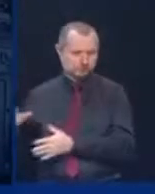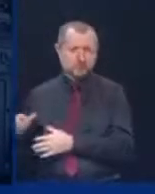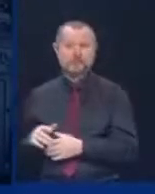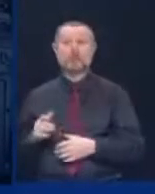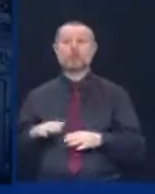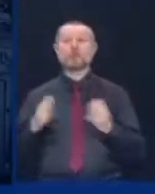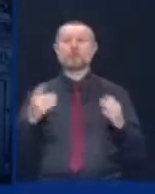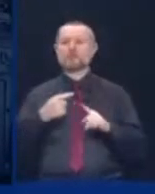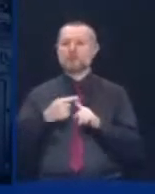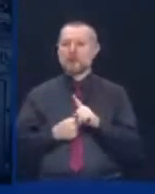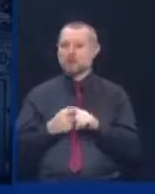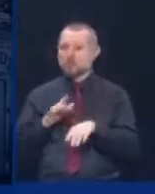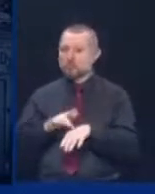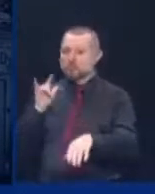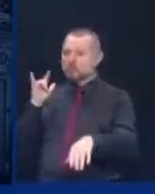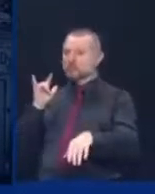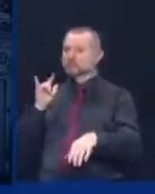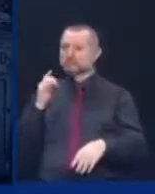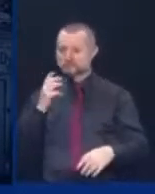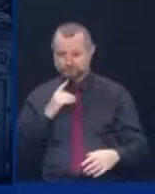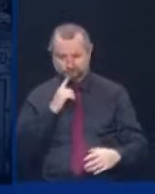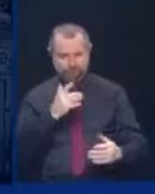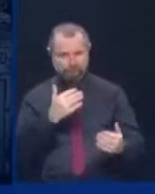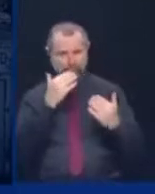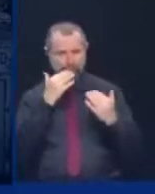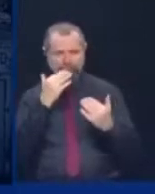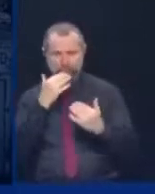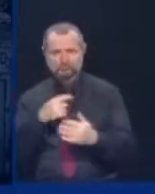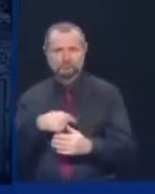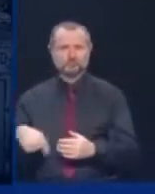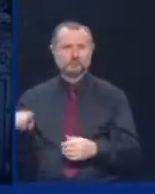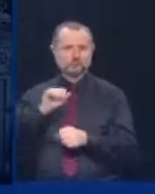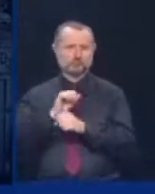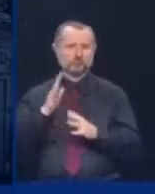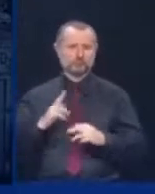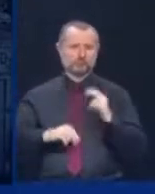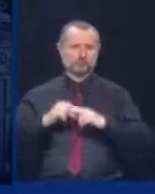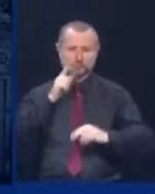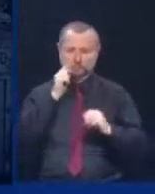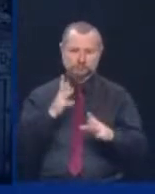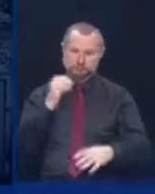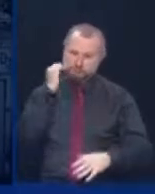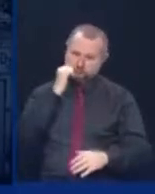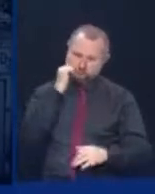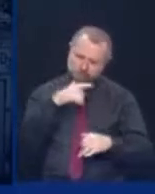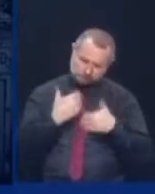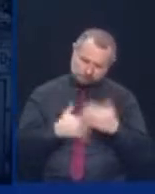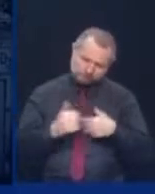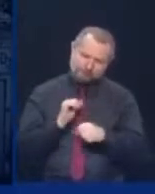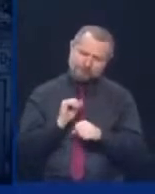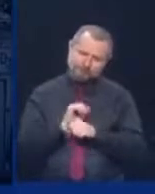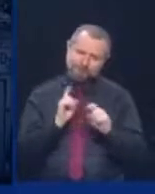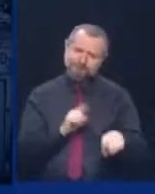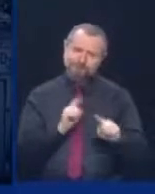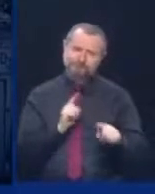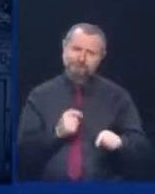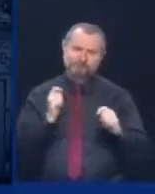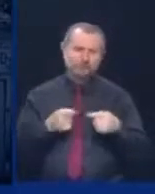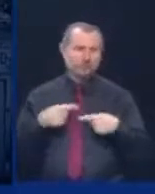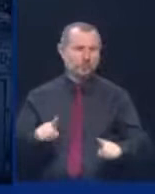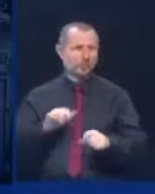I give thanks to the construction workers who showed up and did the work all during